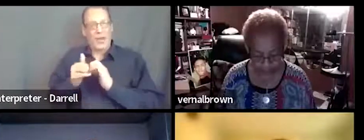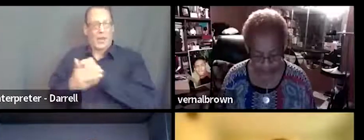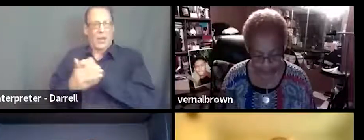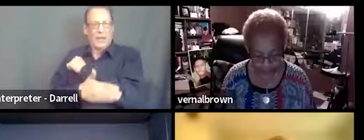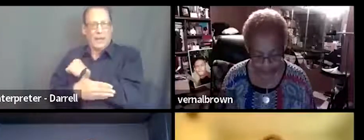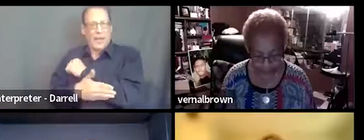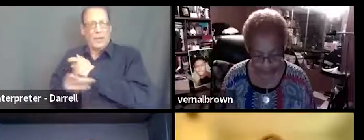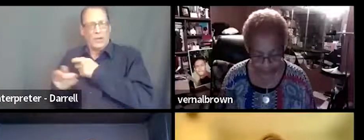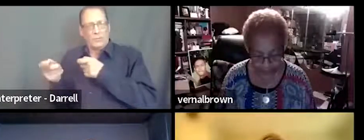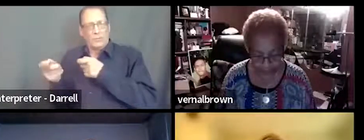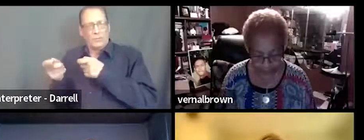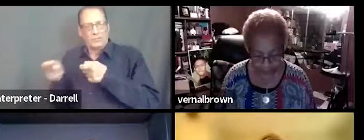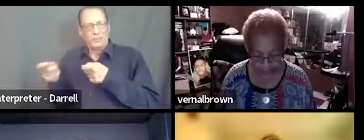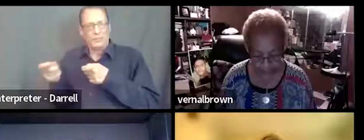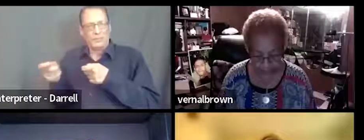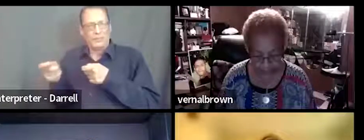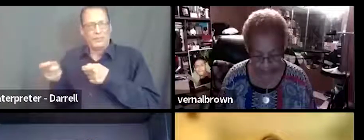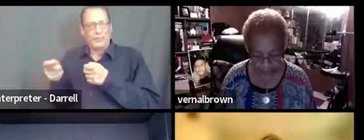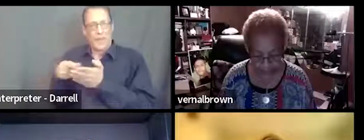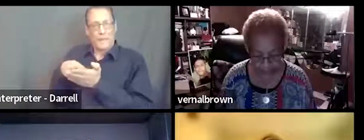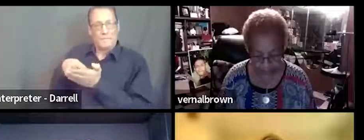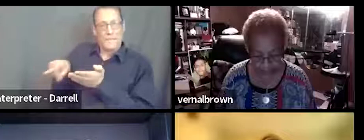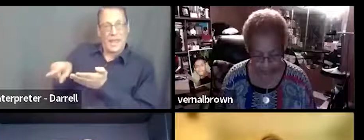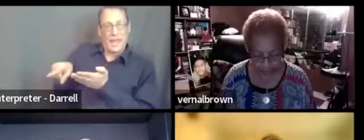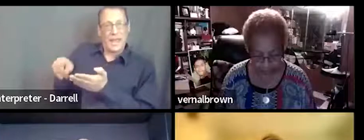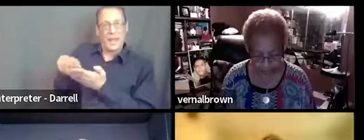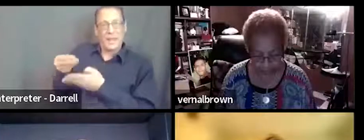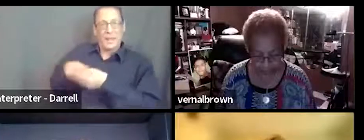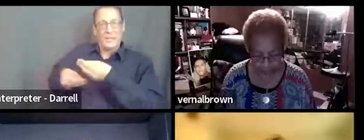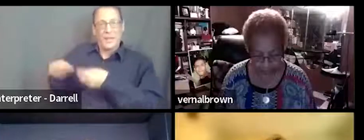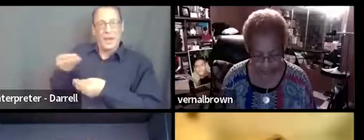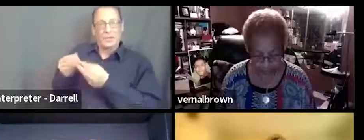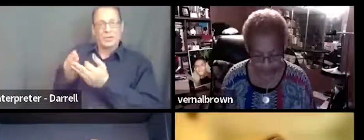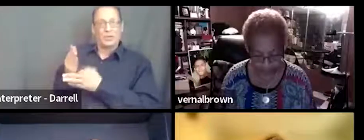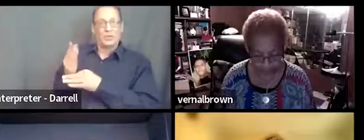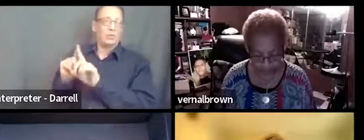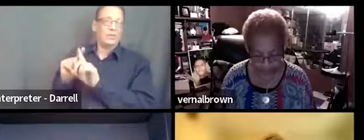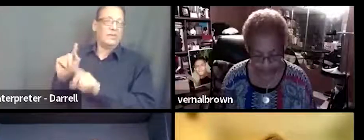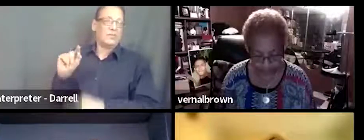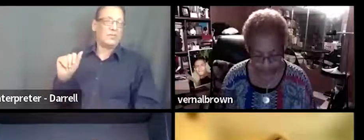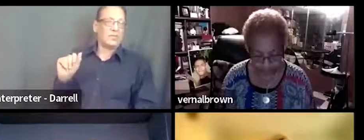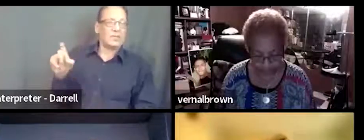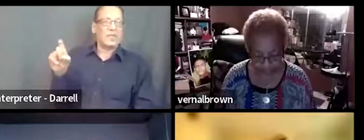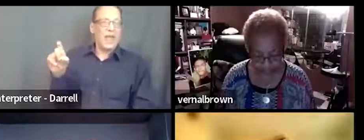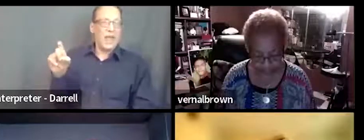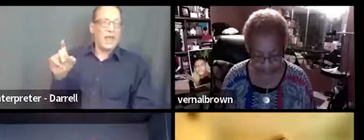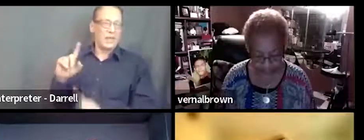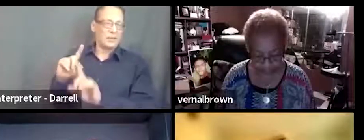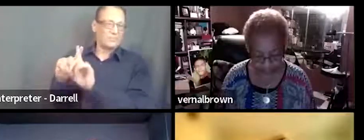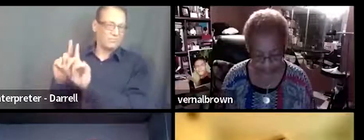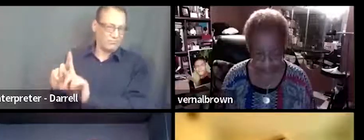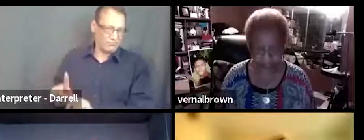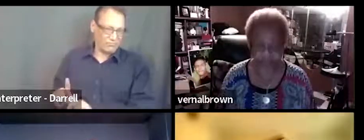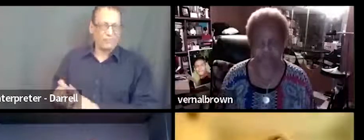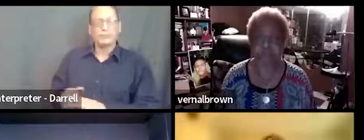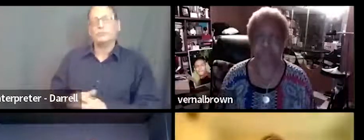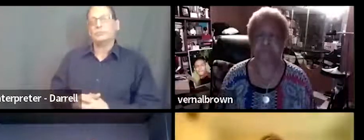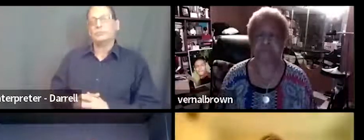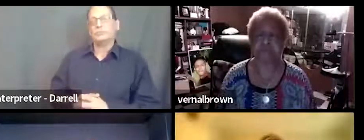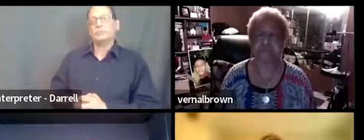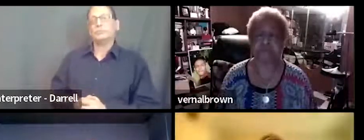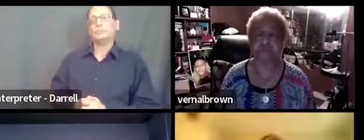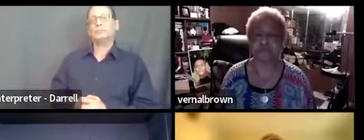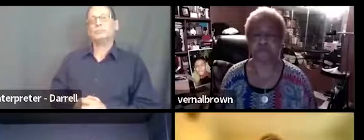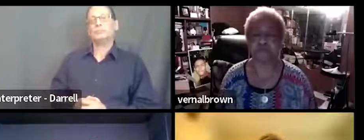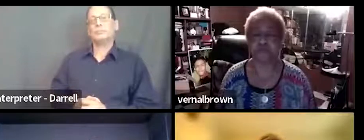with the paying of our budget through the different taxing initiatives. And also I have asked, and